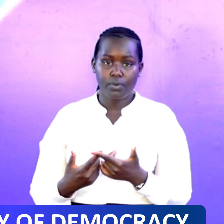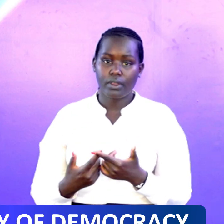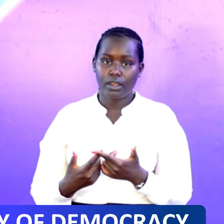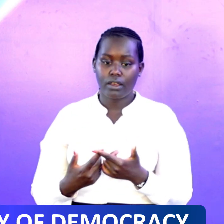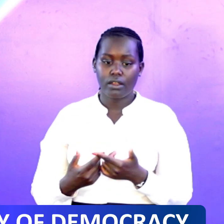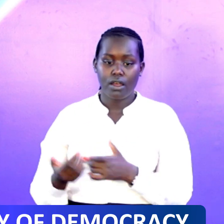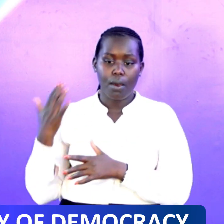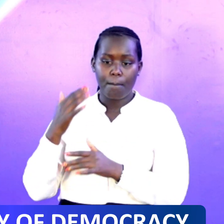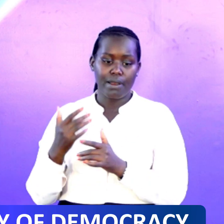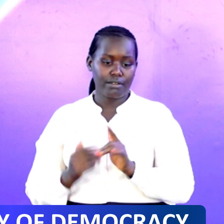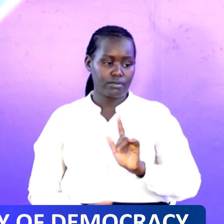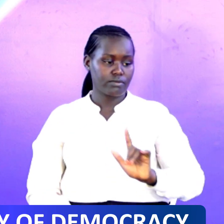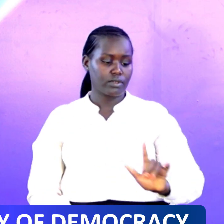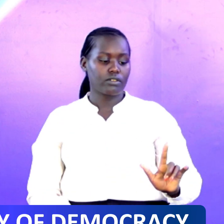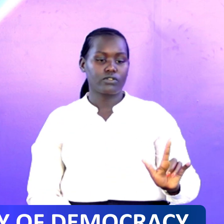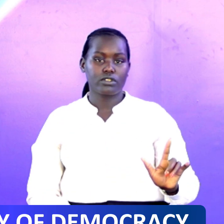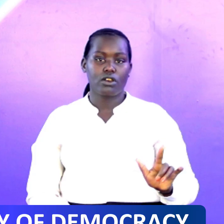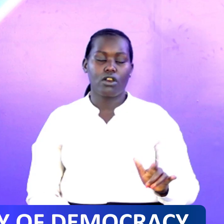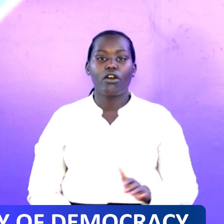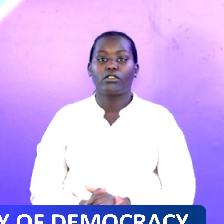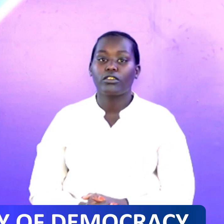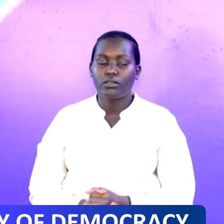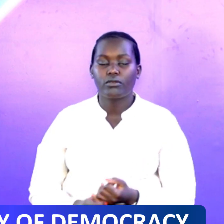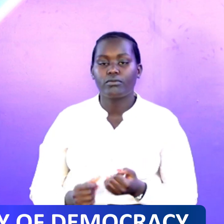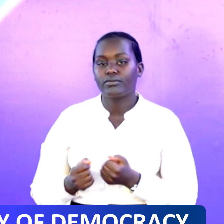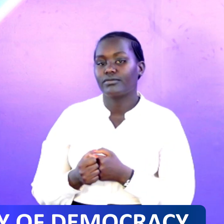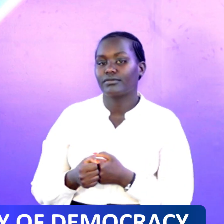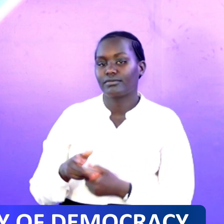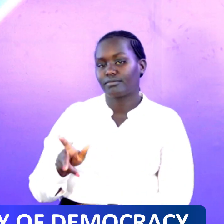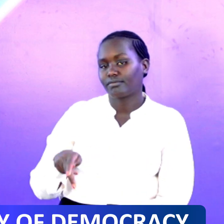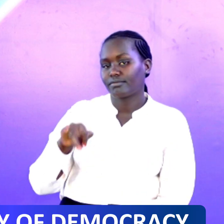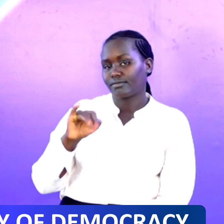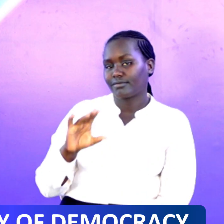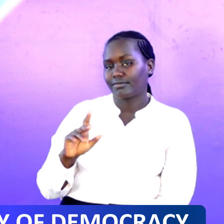And he sat at the back left of a pickup. Isn't it? You got